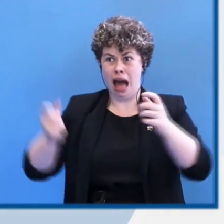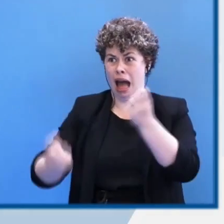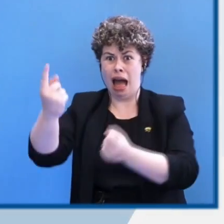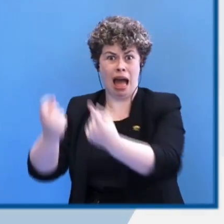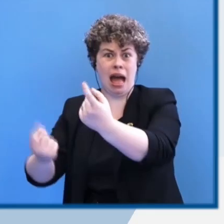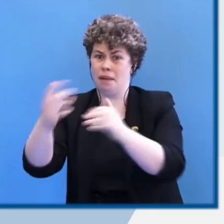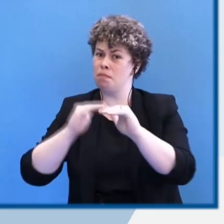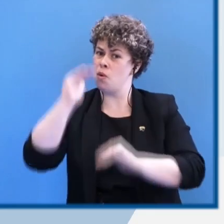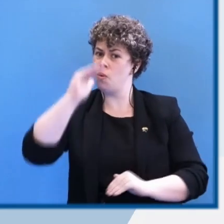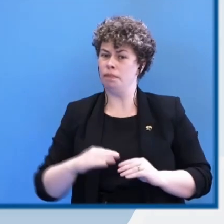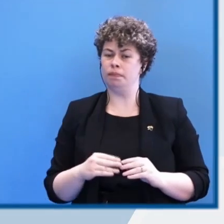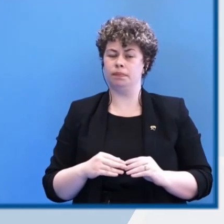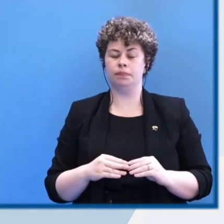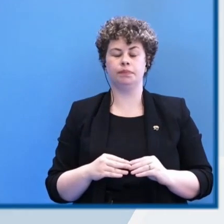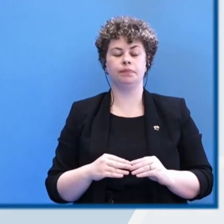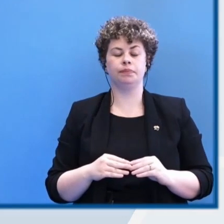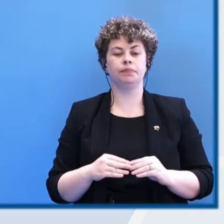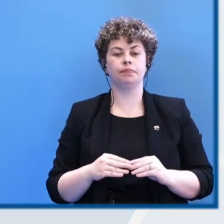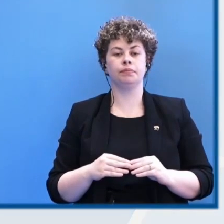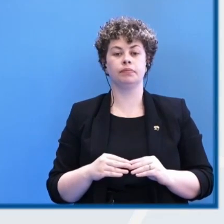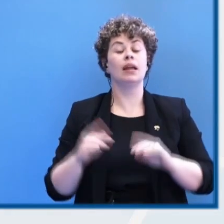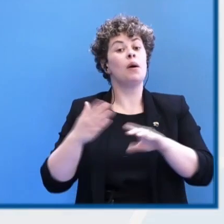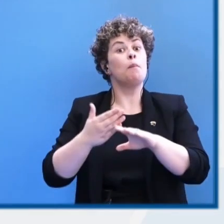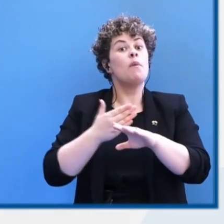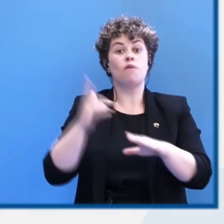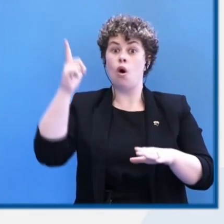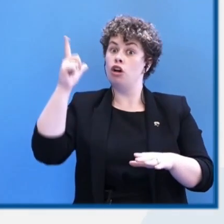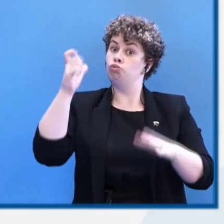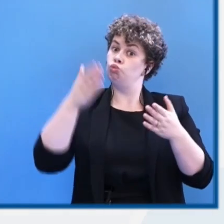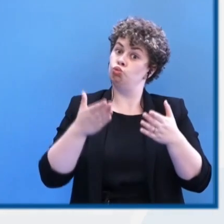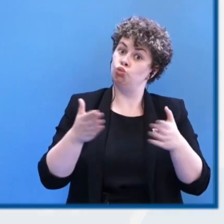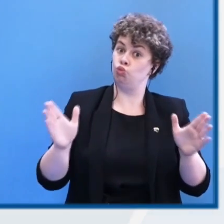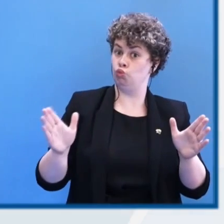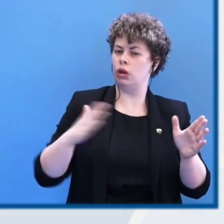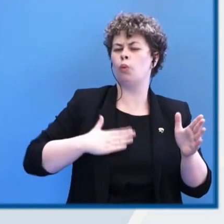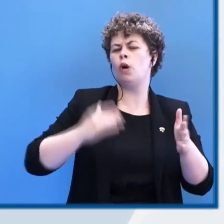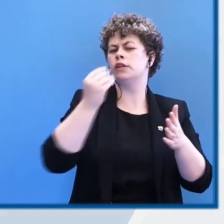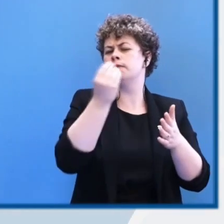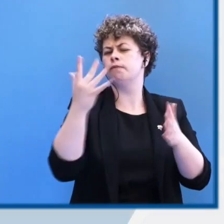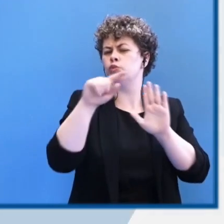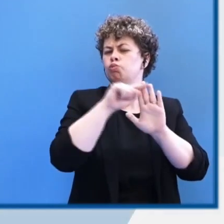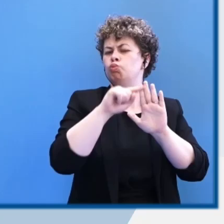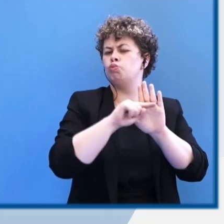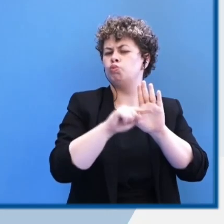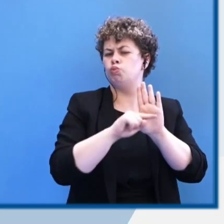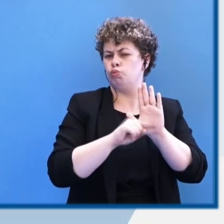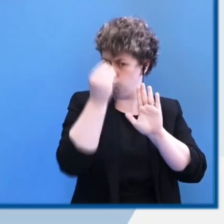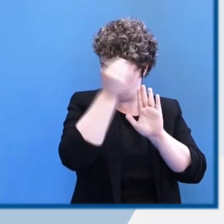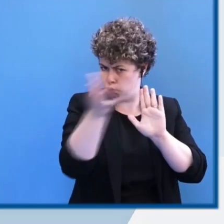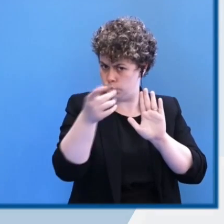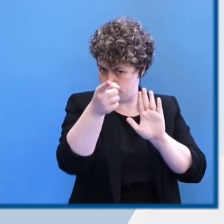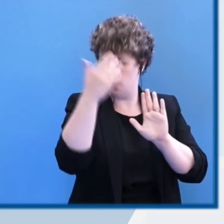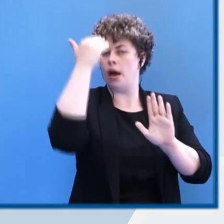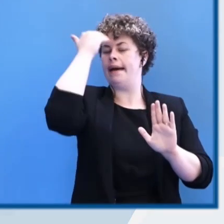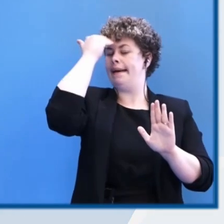Now, before we hear from our panelists, a couple of housekeeping matters. In terms of our questions, there will be time